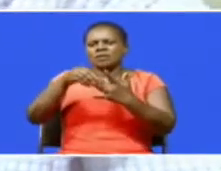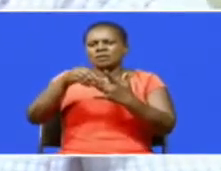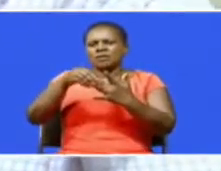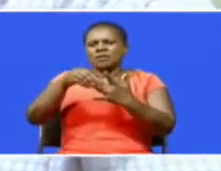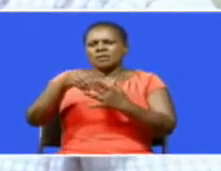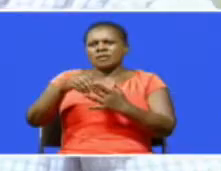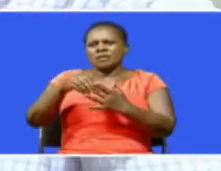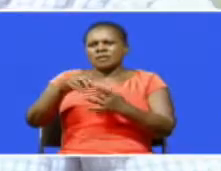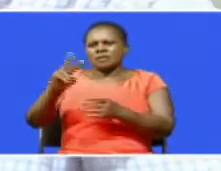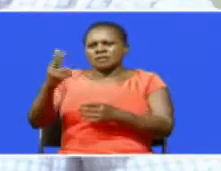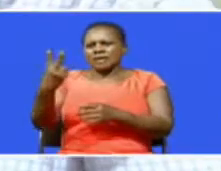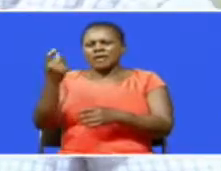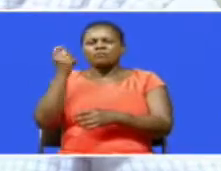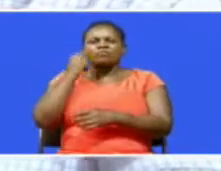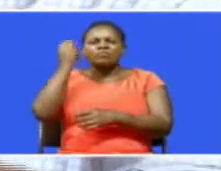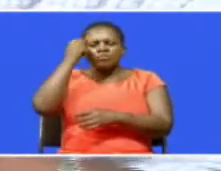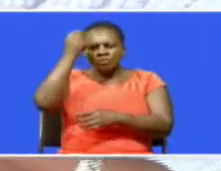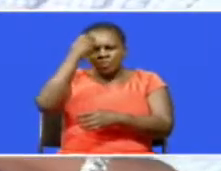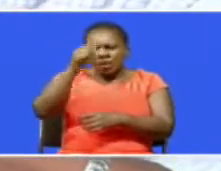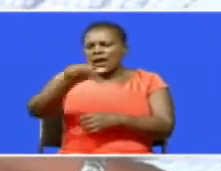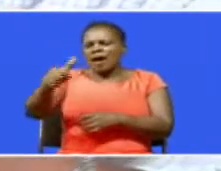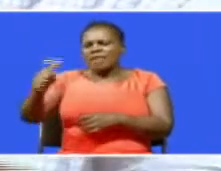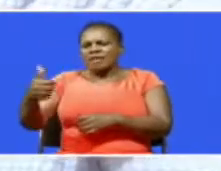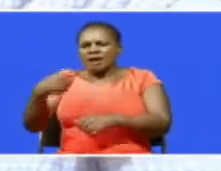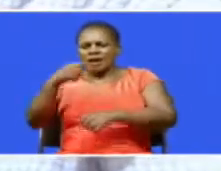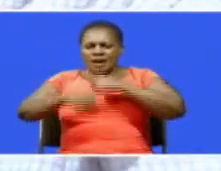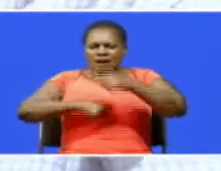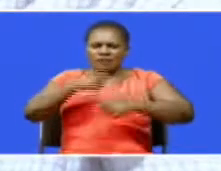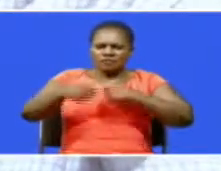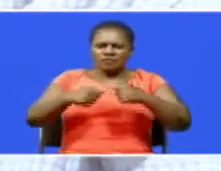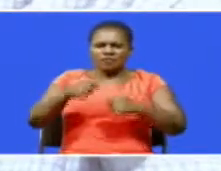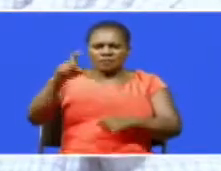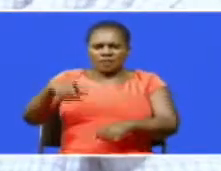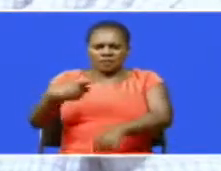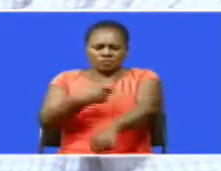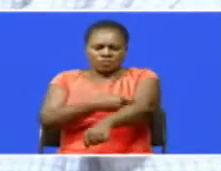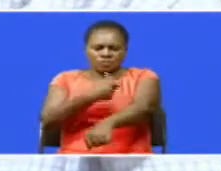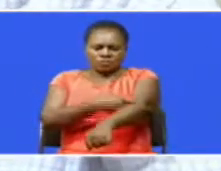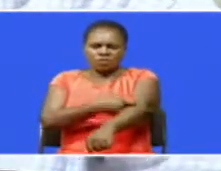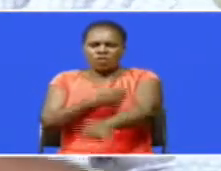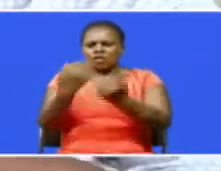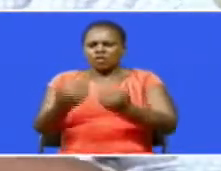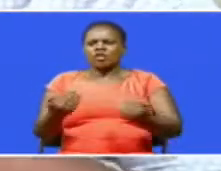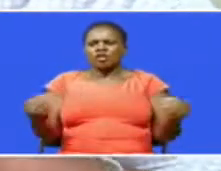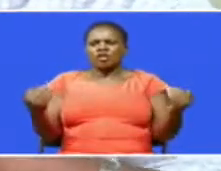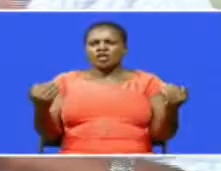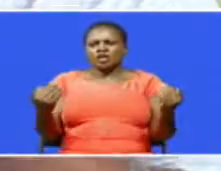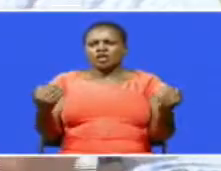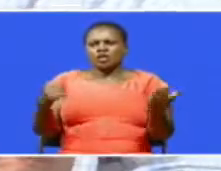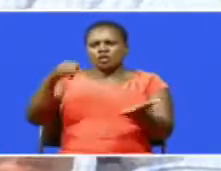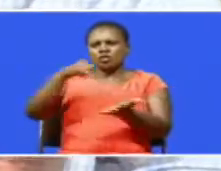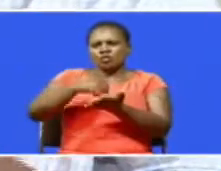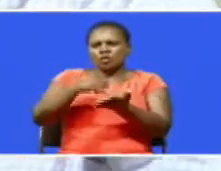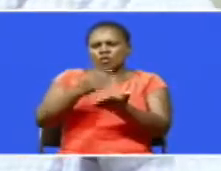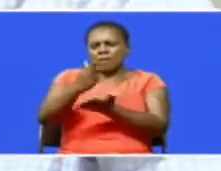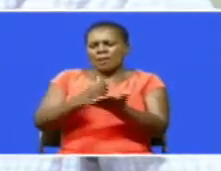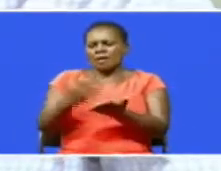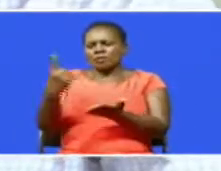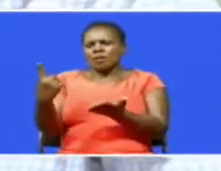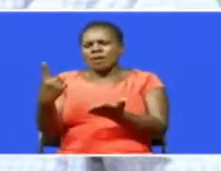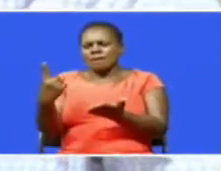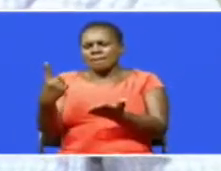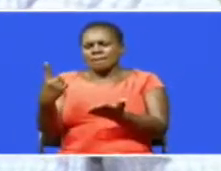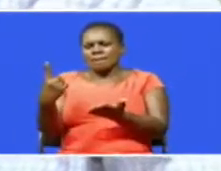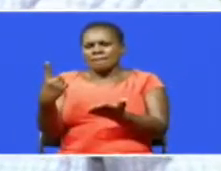the second dose of measles. And we have other activities where we need to vaccinate the children to cover those that were not